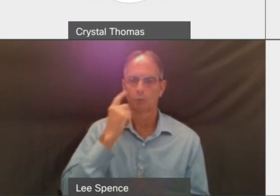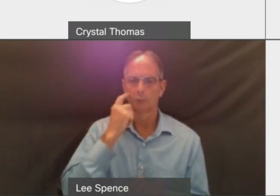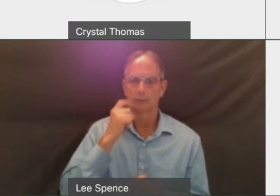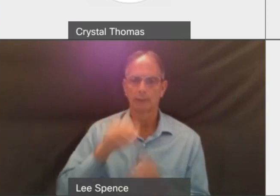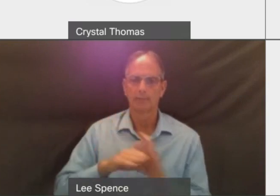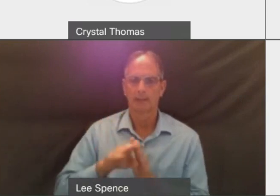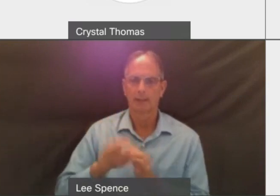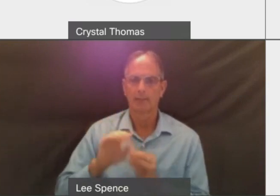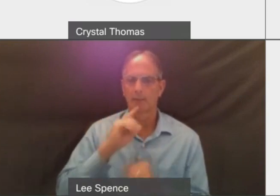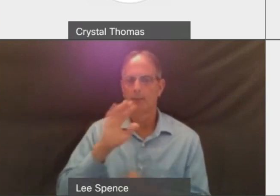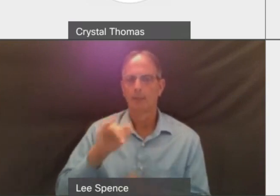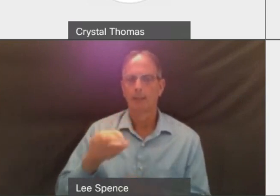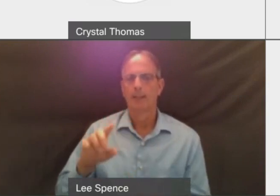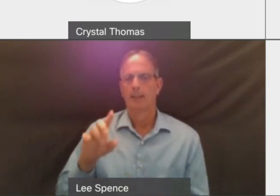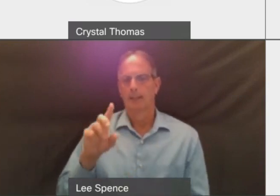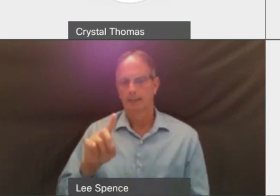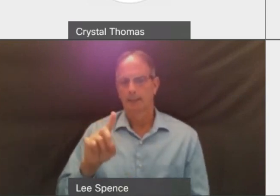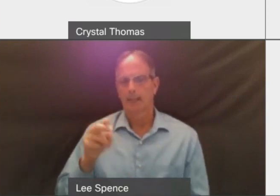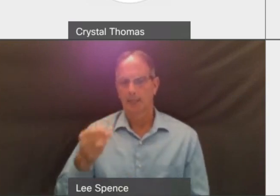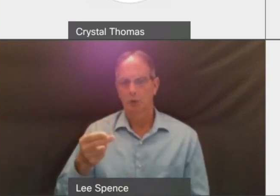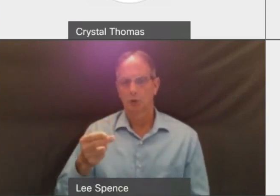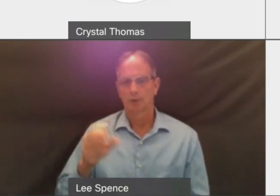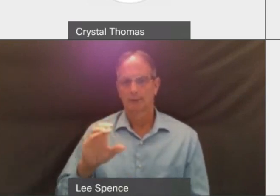by DHCF.